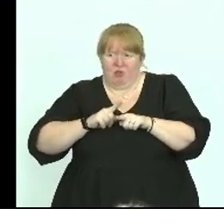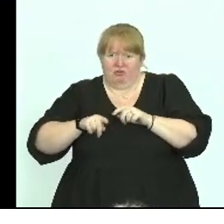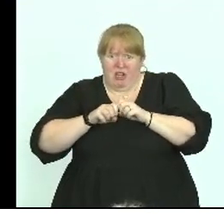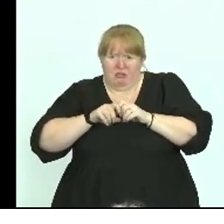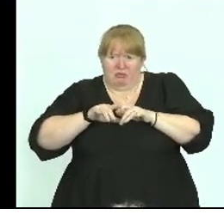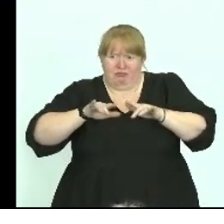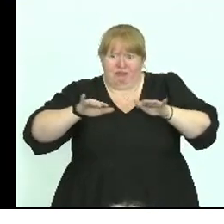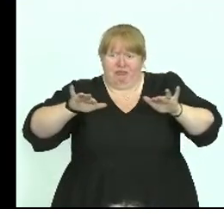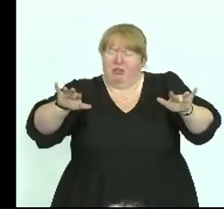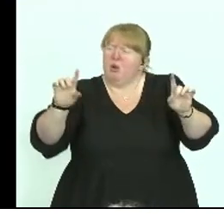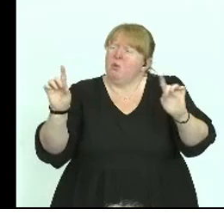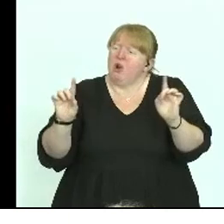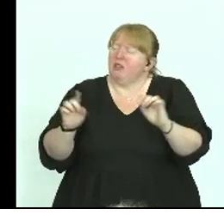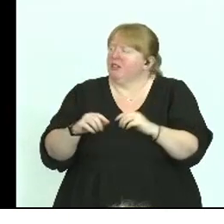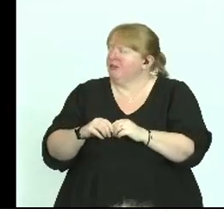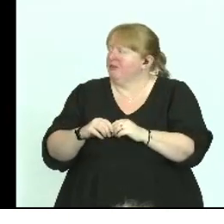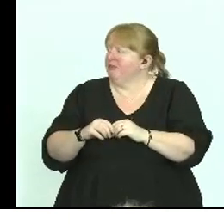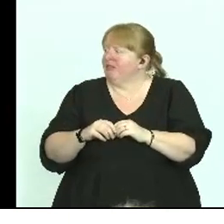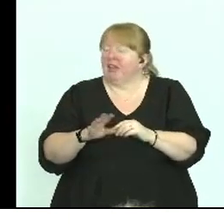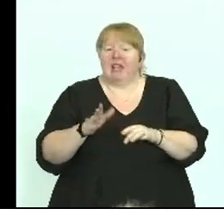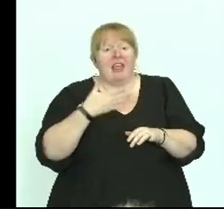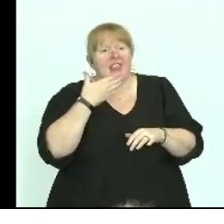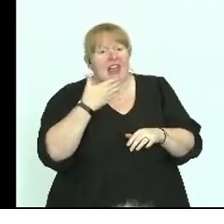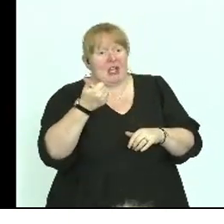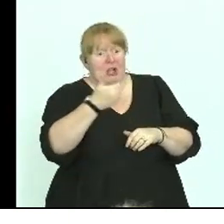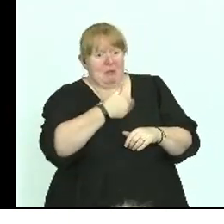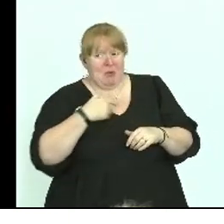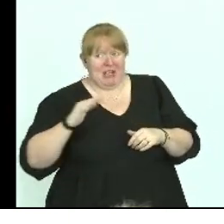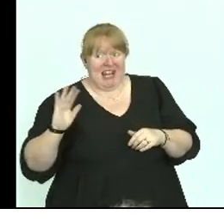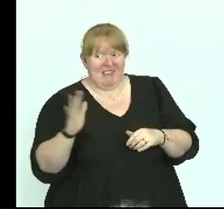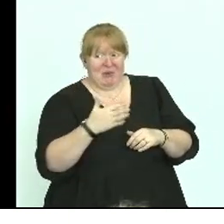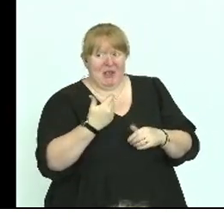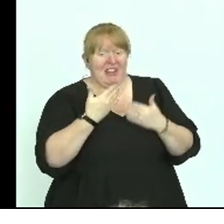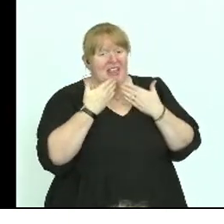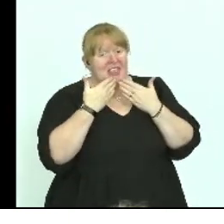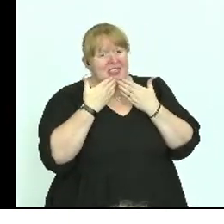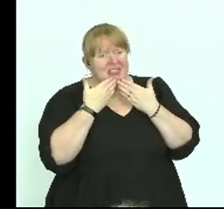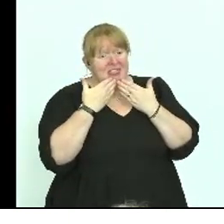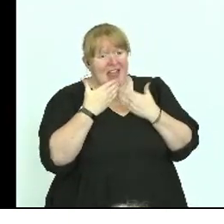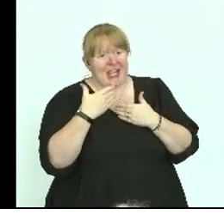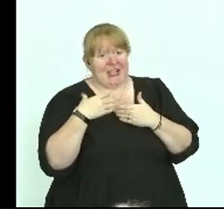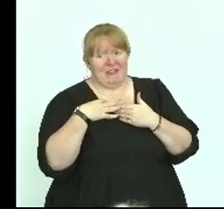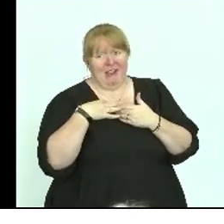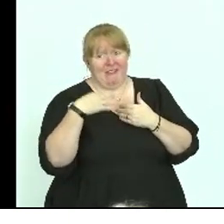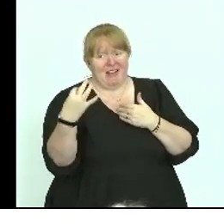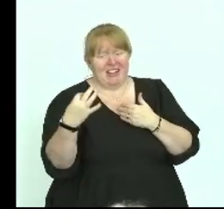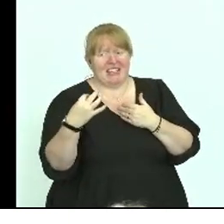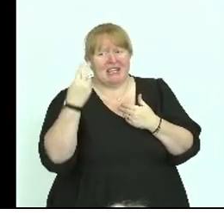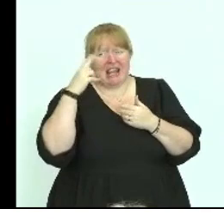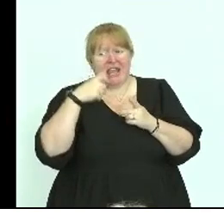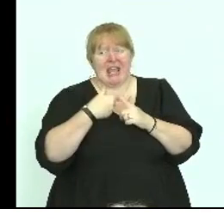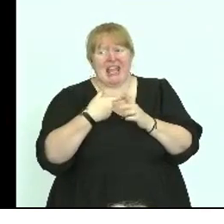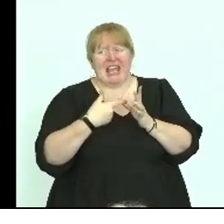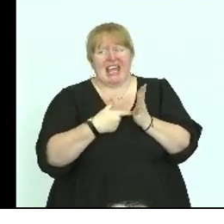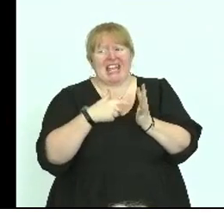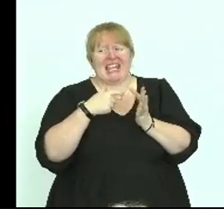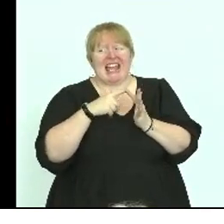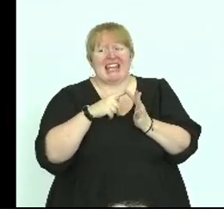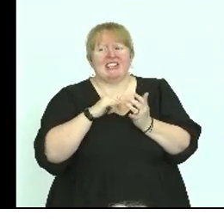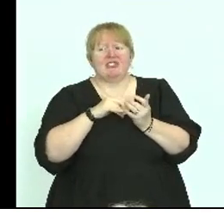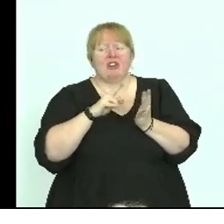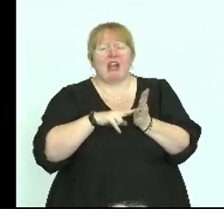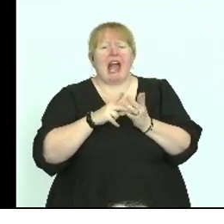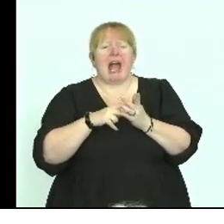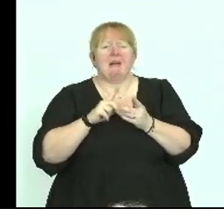get across. Yeah, thank you, Lucy. Good morning, everybody. Thanks for having us here. My name is Kate Sonka. I'm the